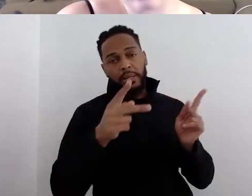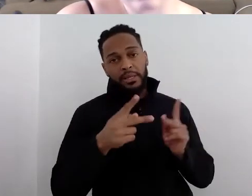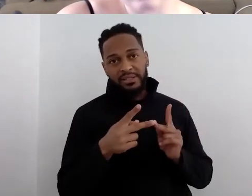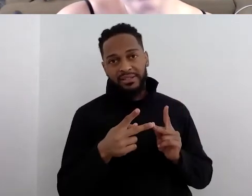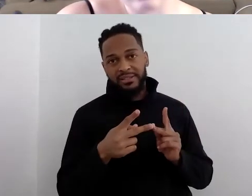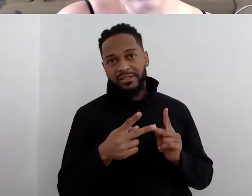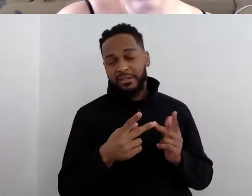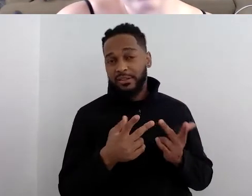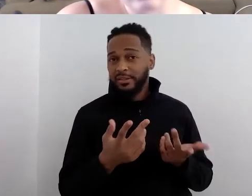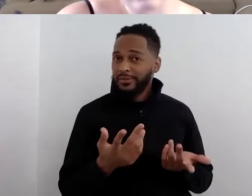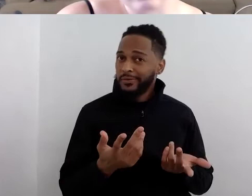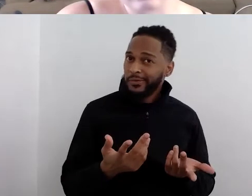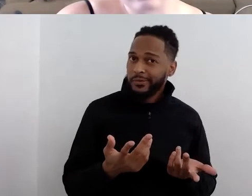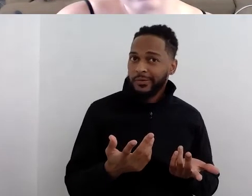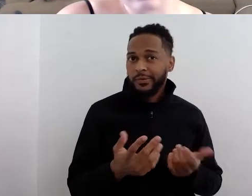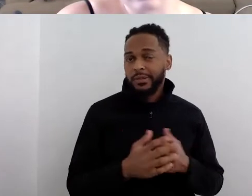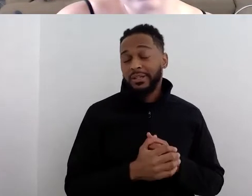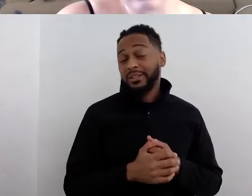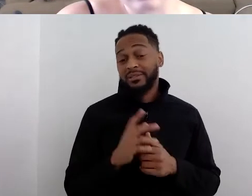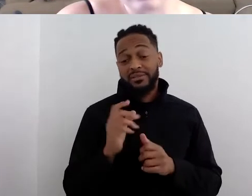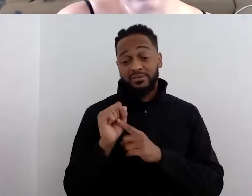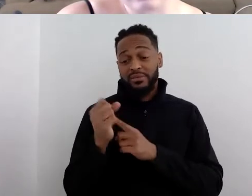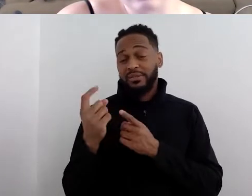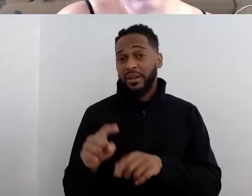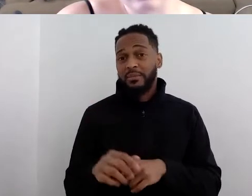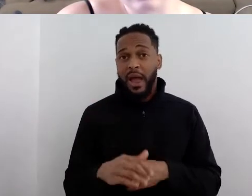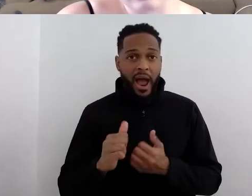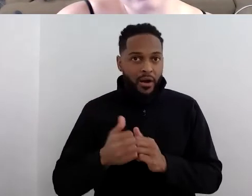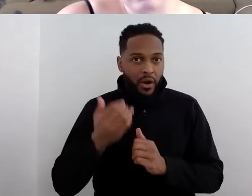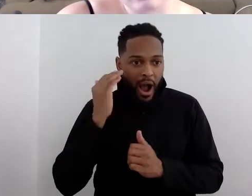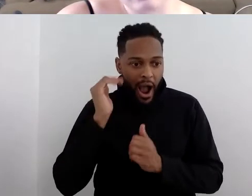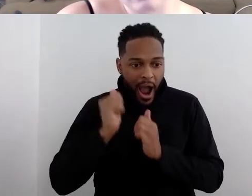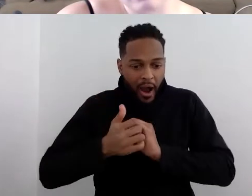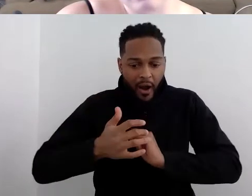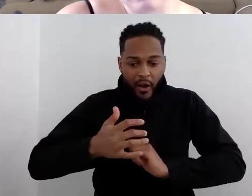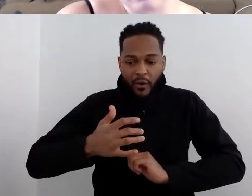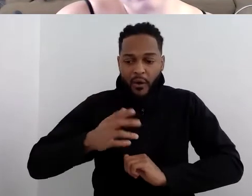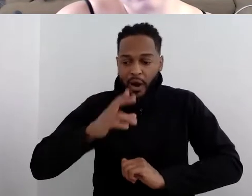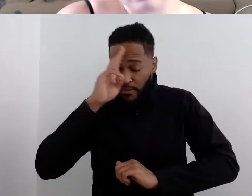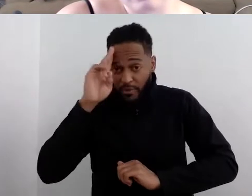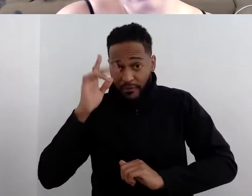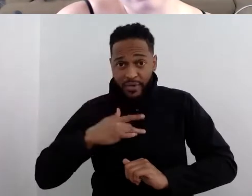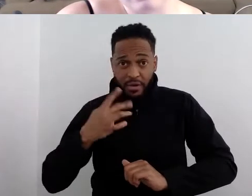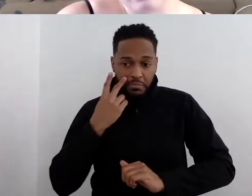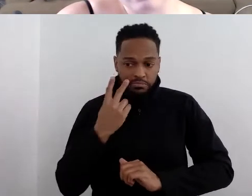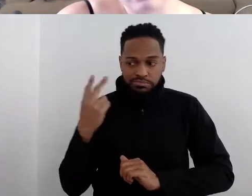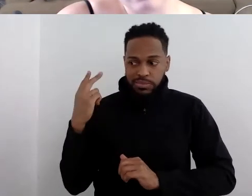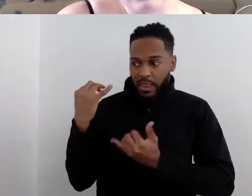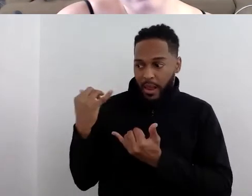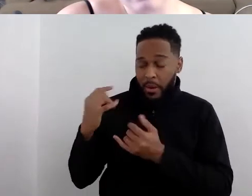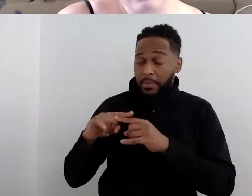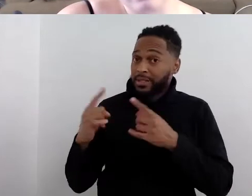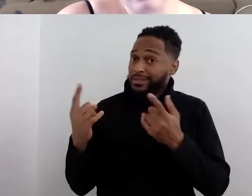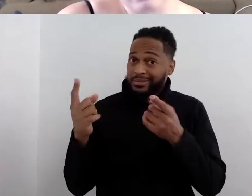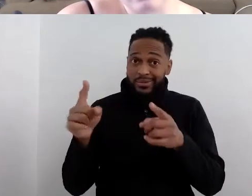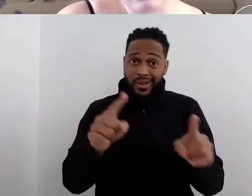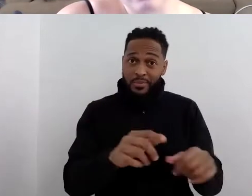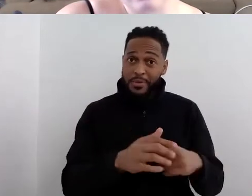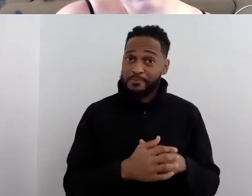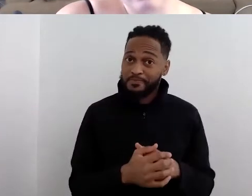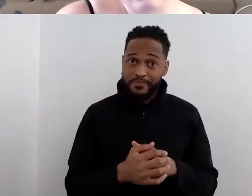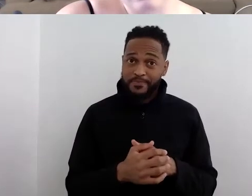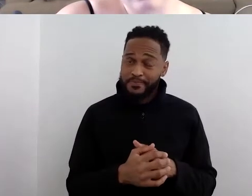Um, a few weeks after New York went on pause, we were able to convince